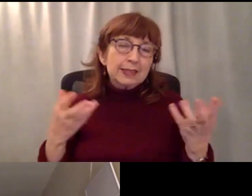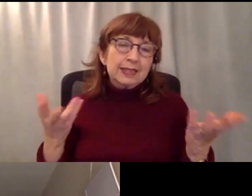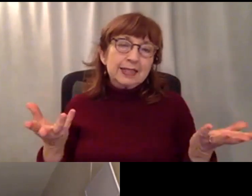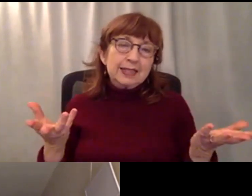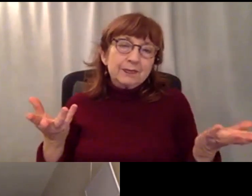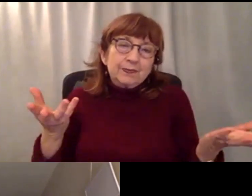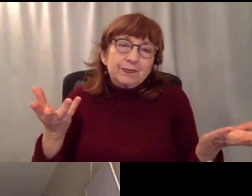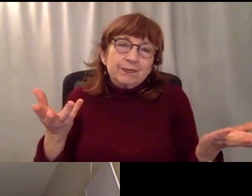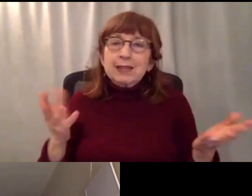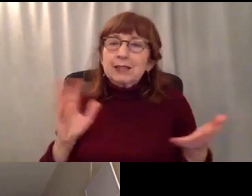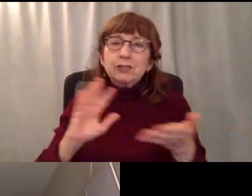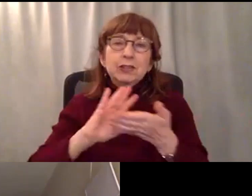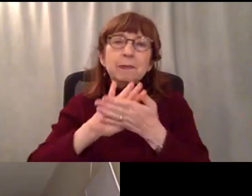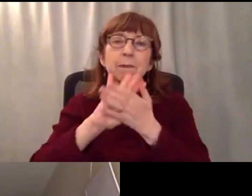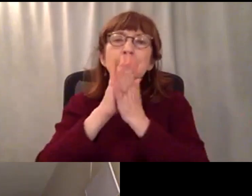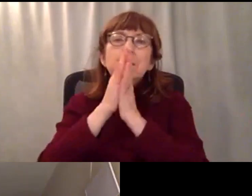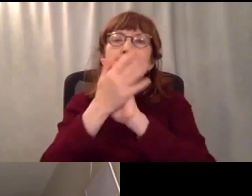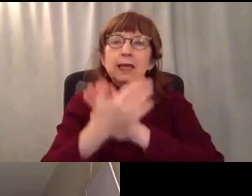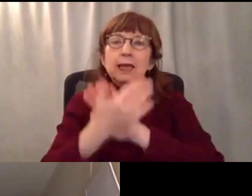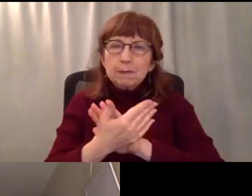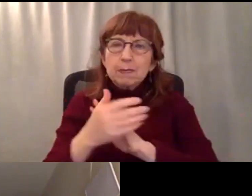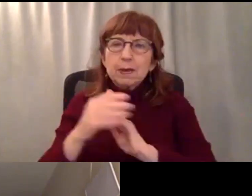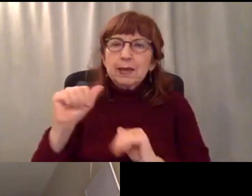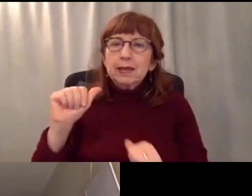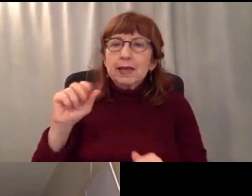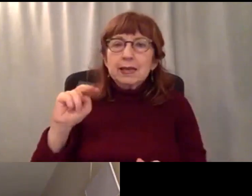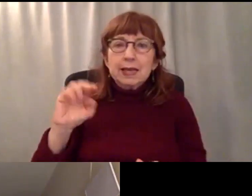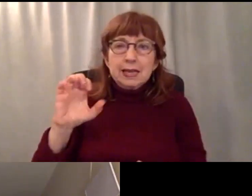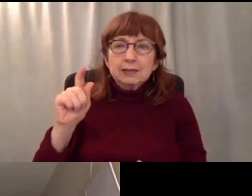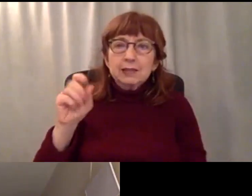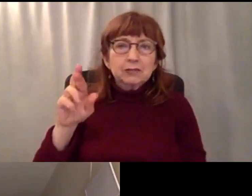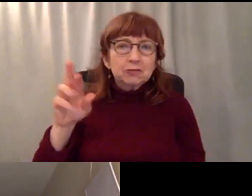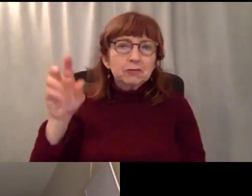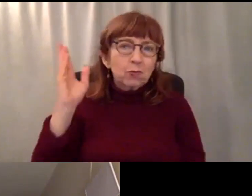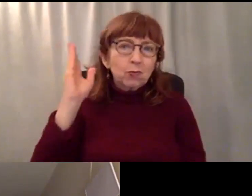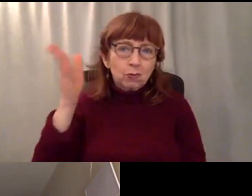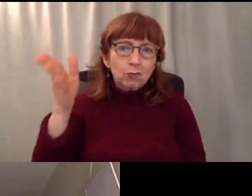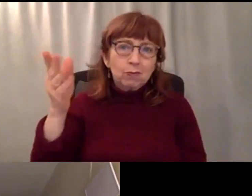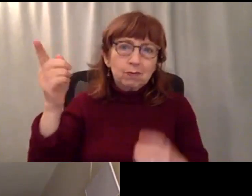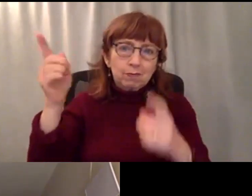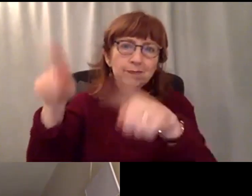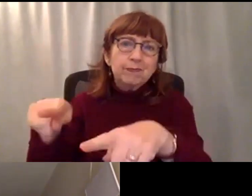it just becoming an ancestor is inevitable. And